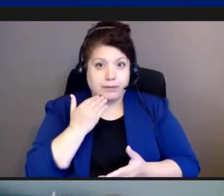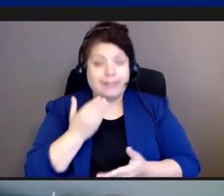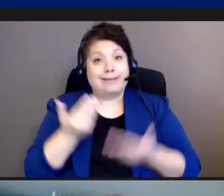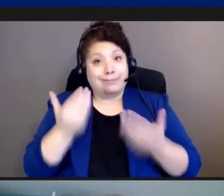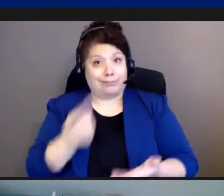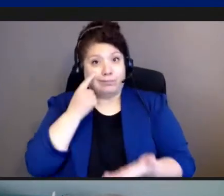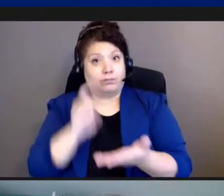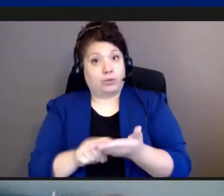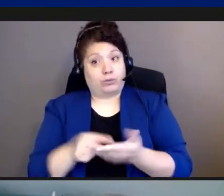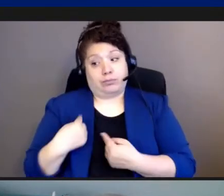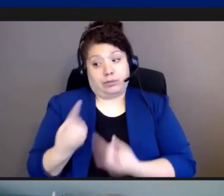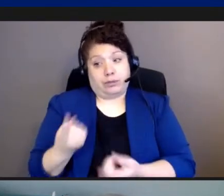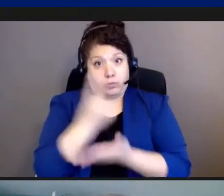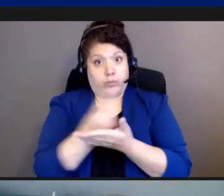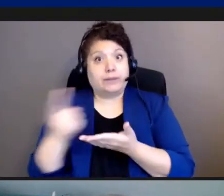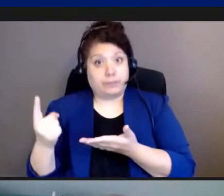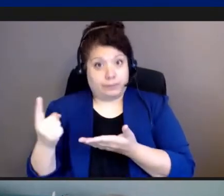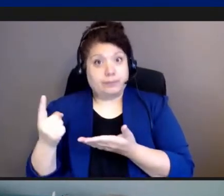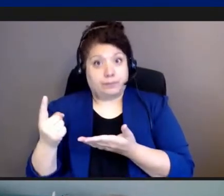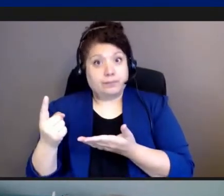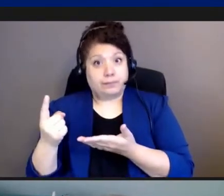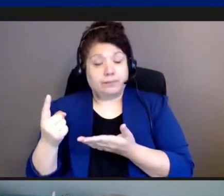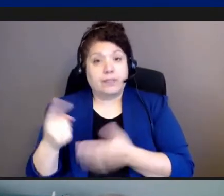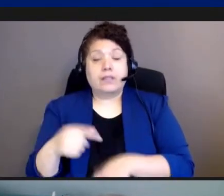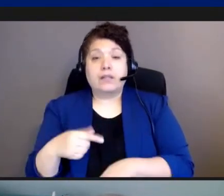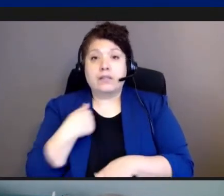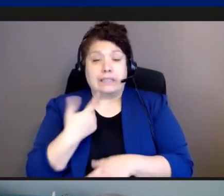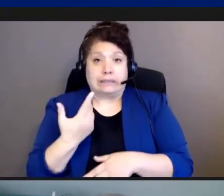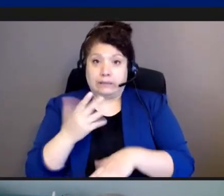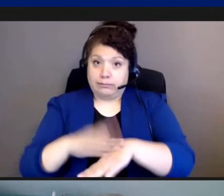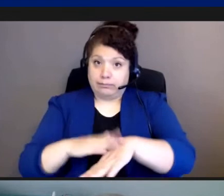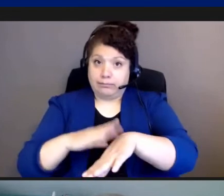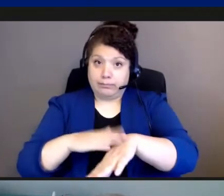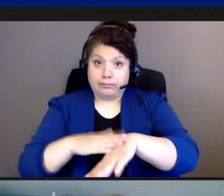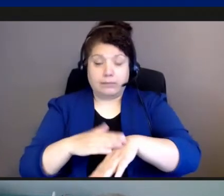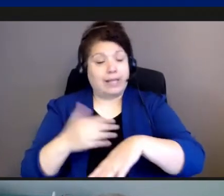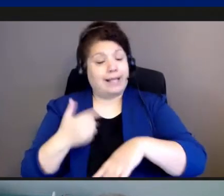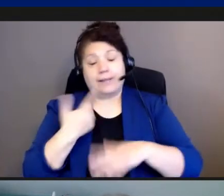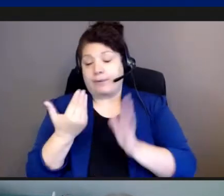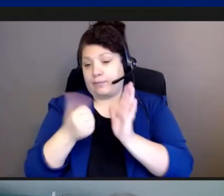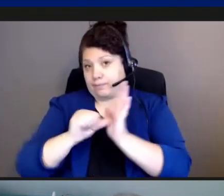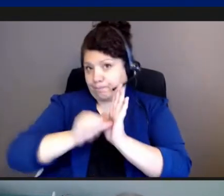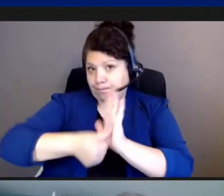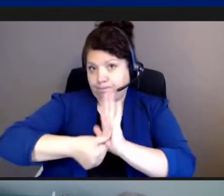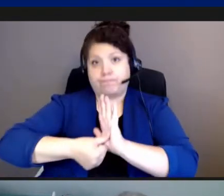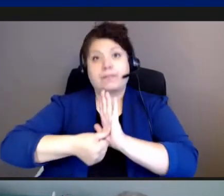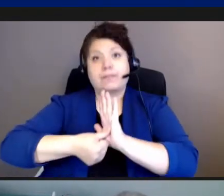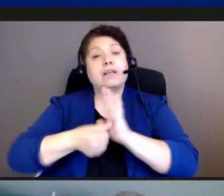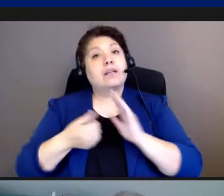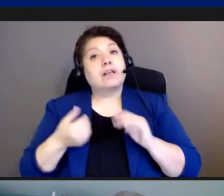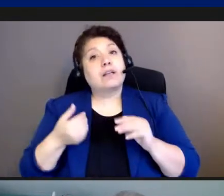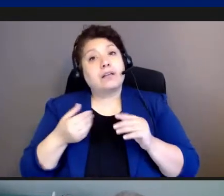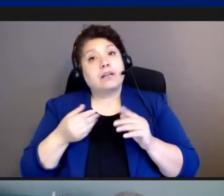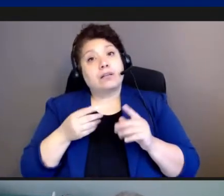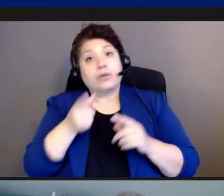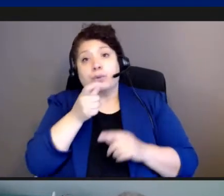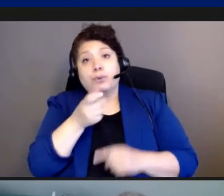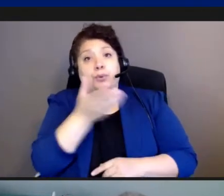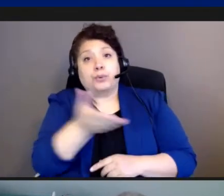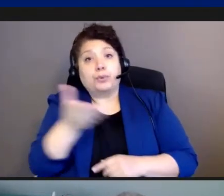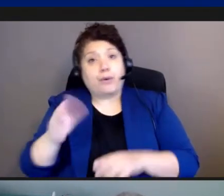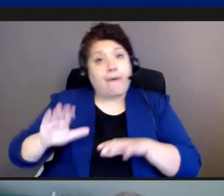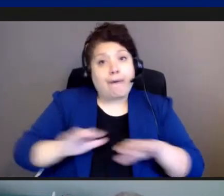week. We will continue to say, in as many ways as we can, that each of our individual actions